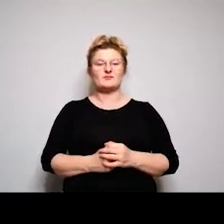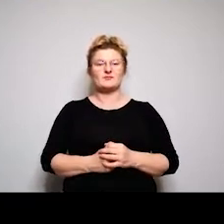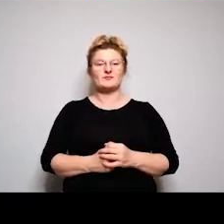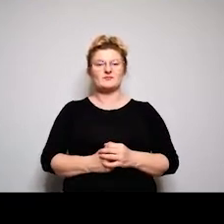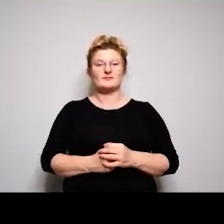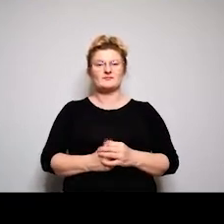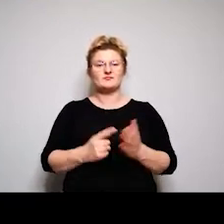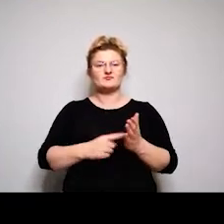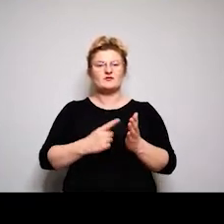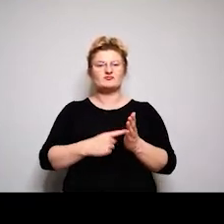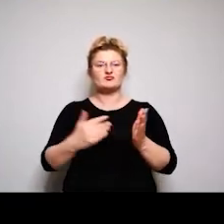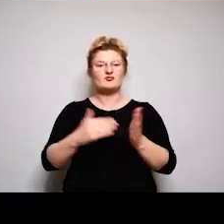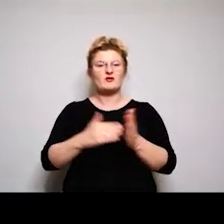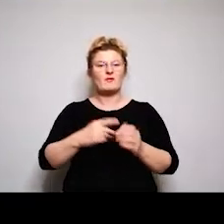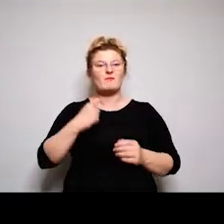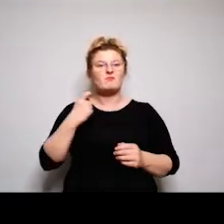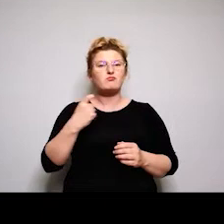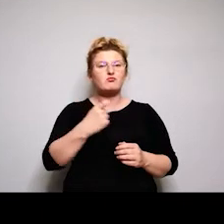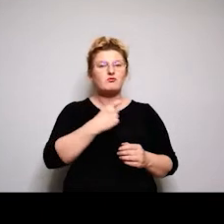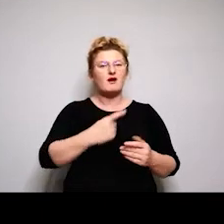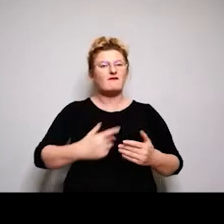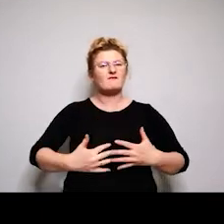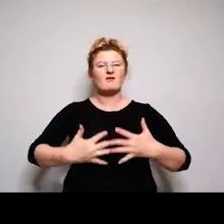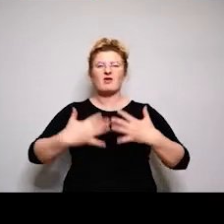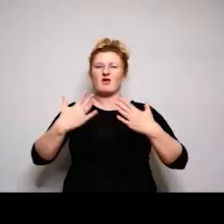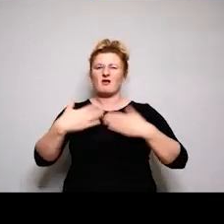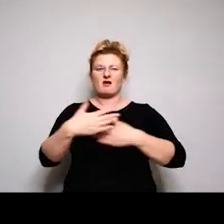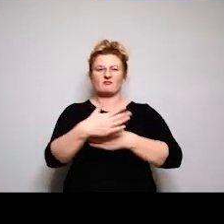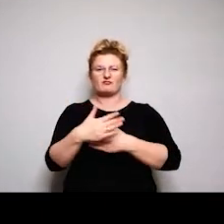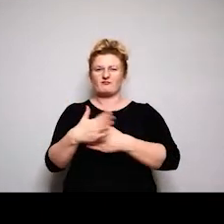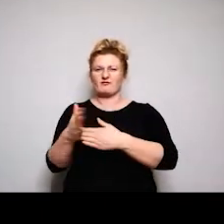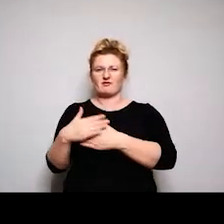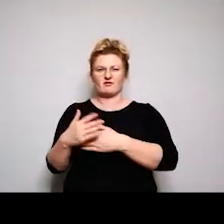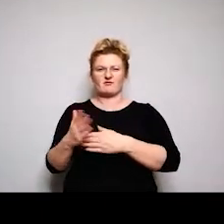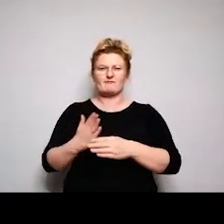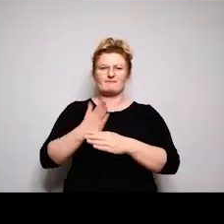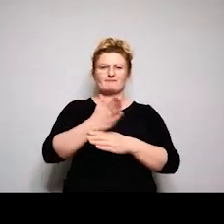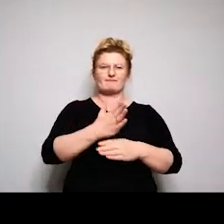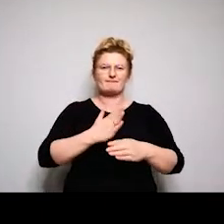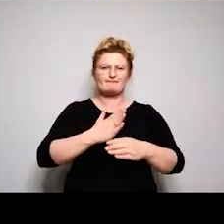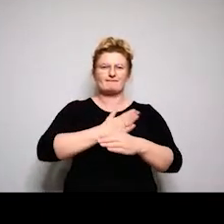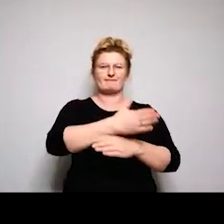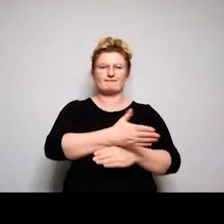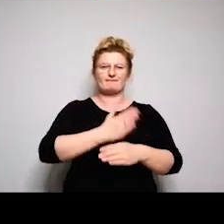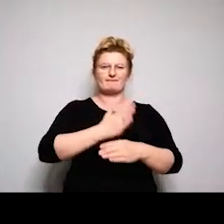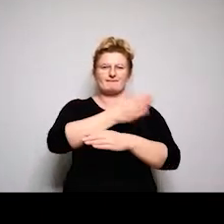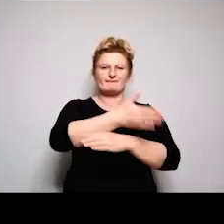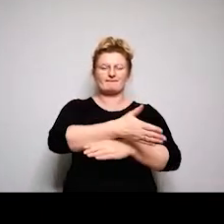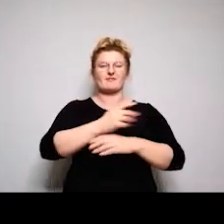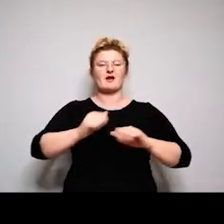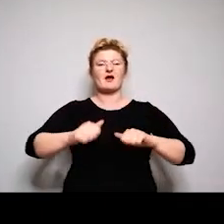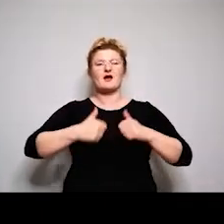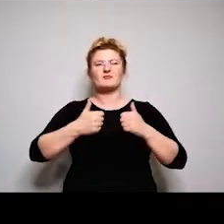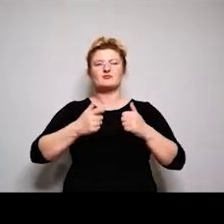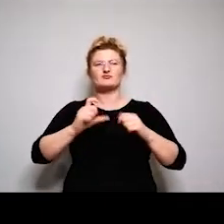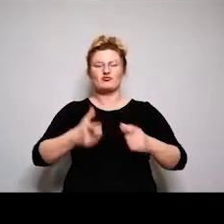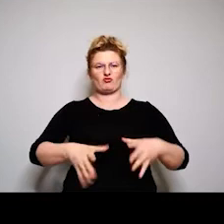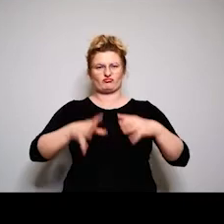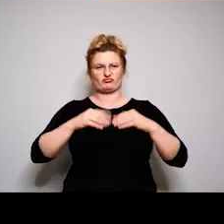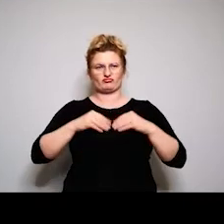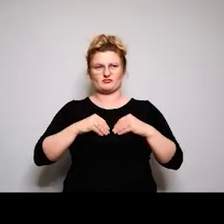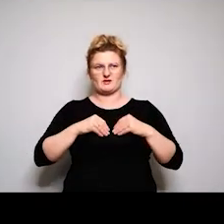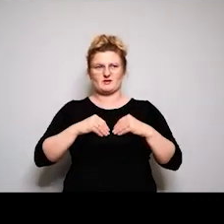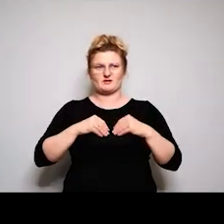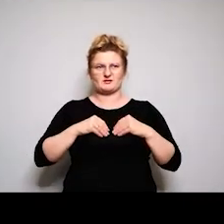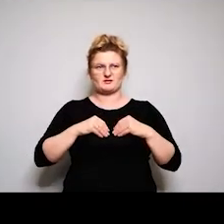So yeah, my first challenge was, I would say, being young and being a woman. And